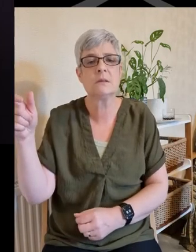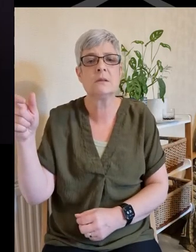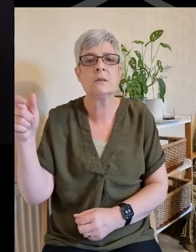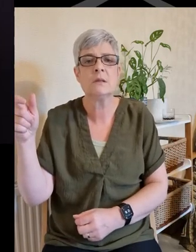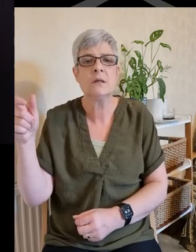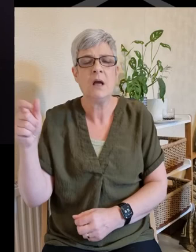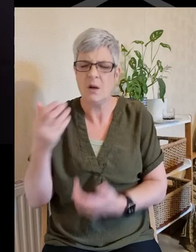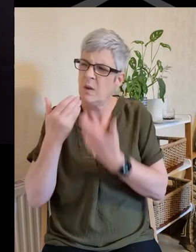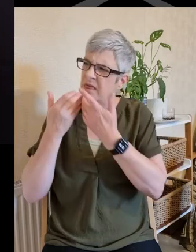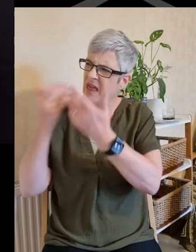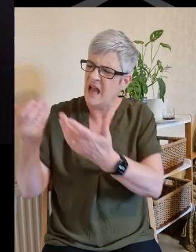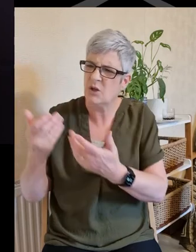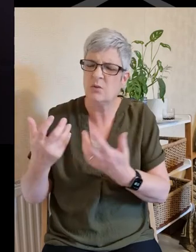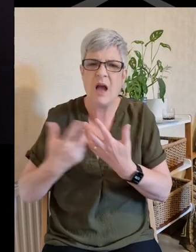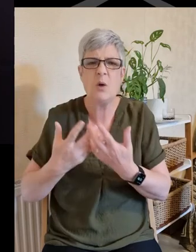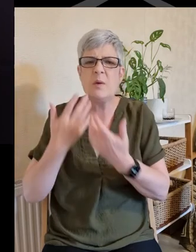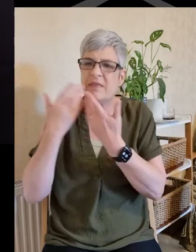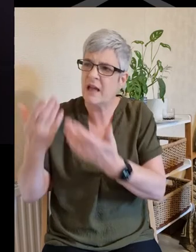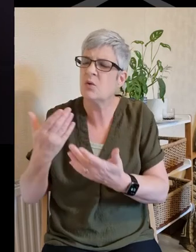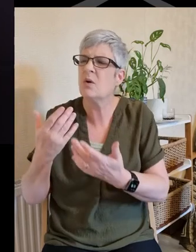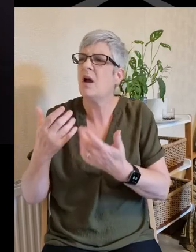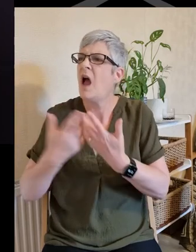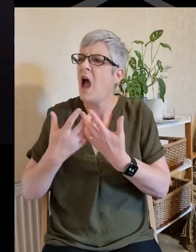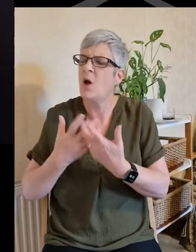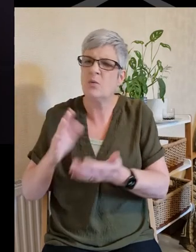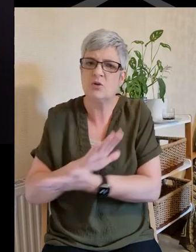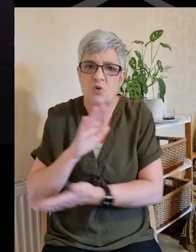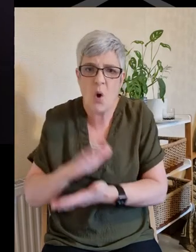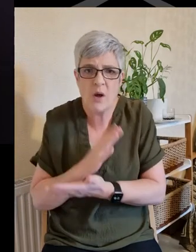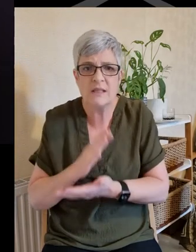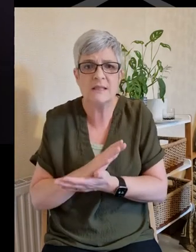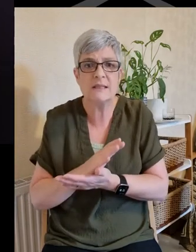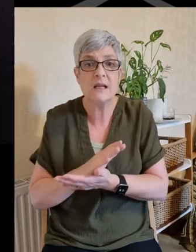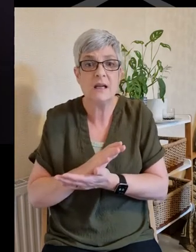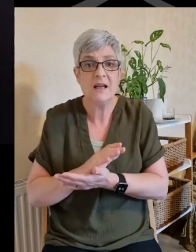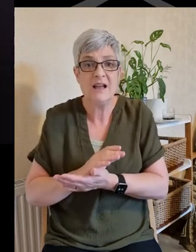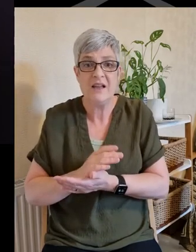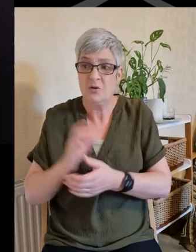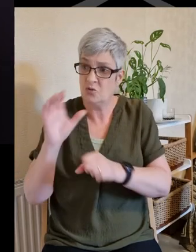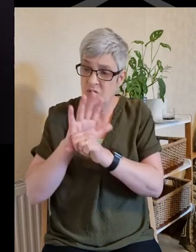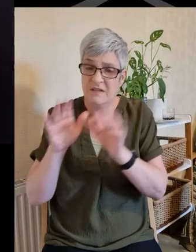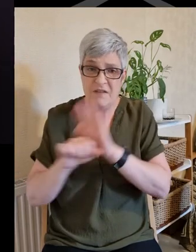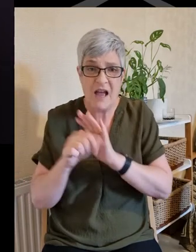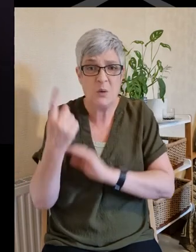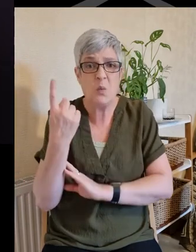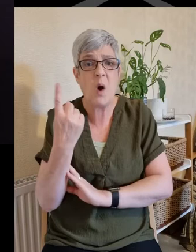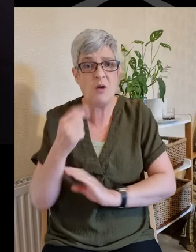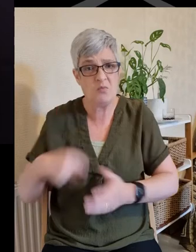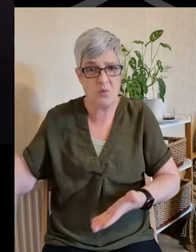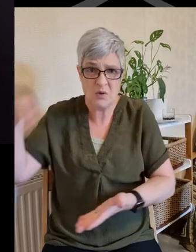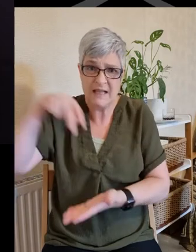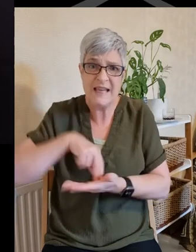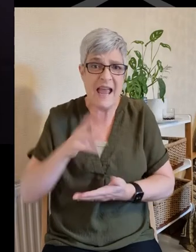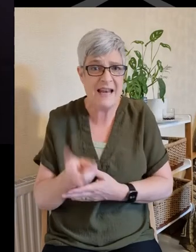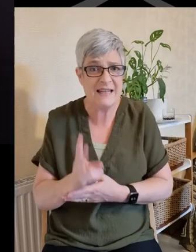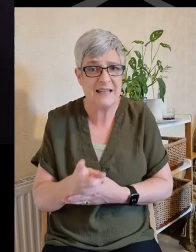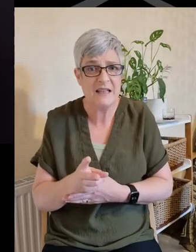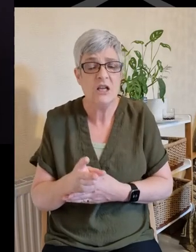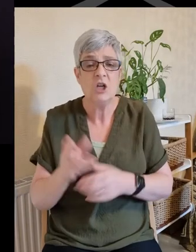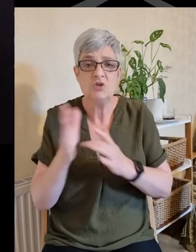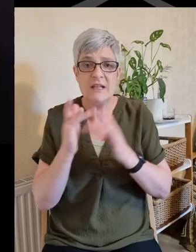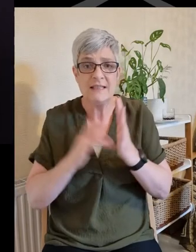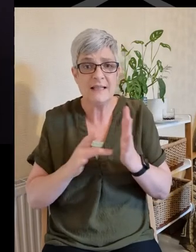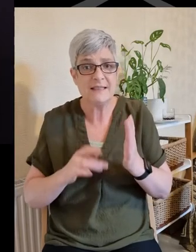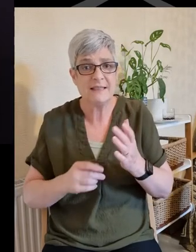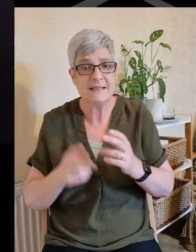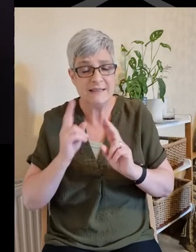But how we thank you and how we rejoice that the crucified one was raised again. How we thank you that from Jesus' death comes life, from